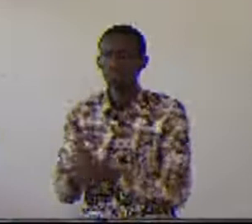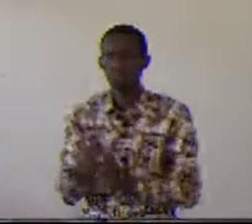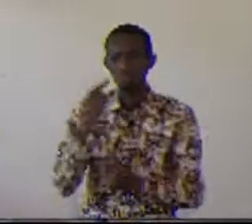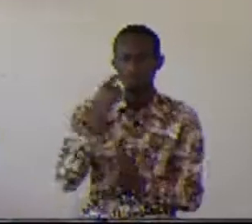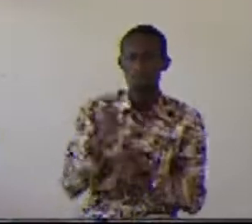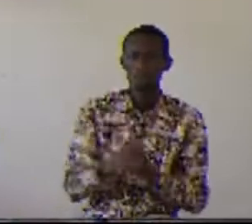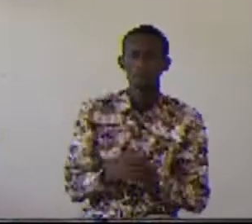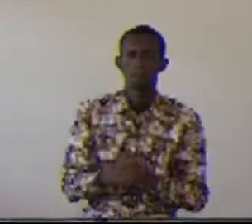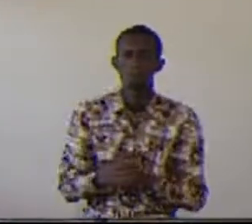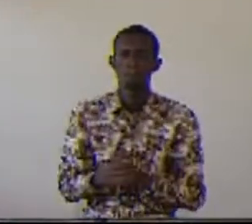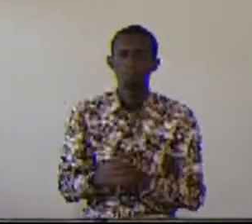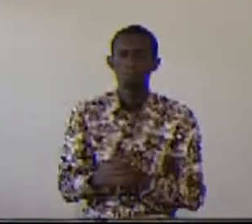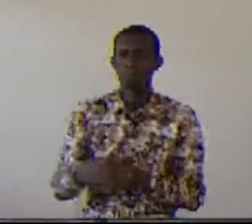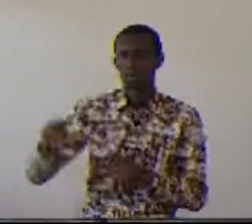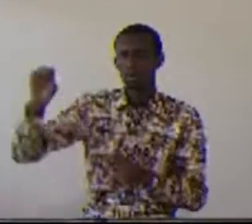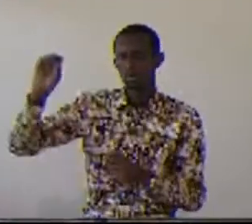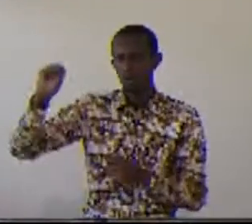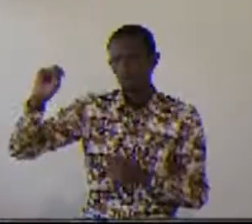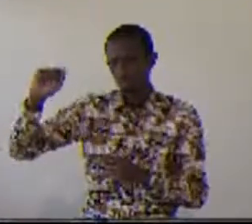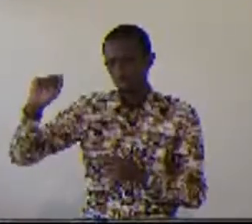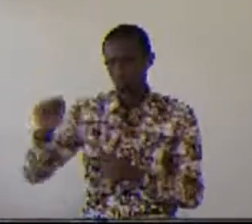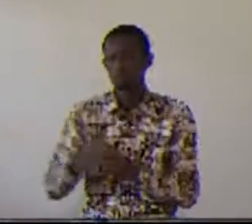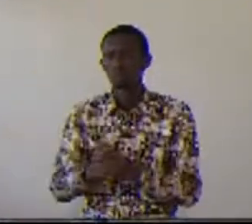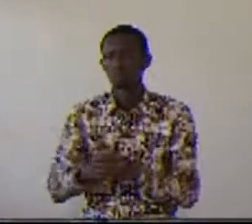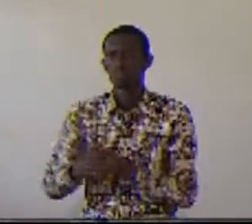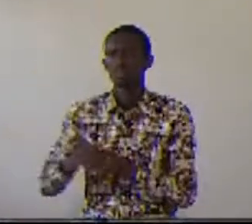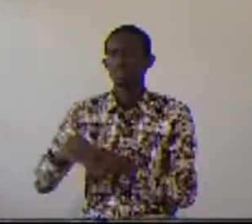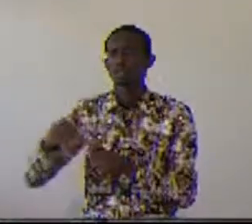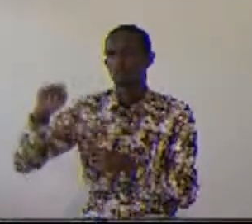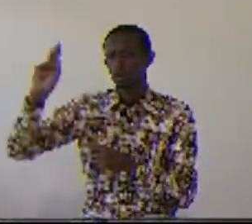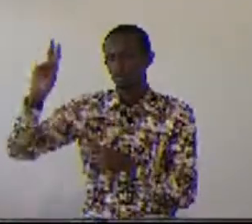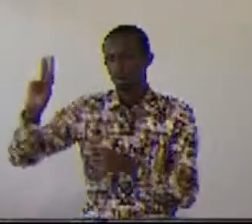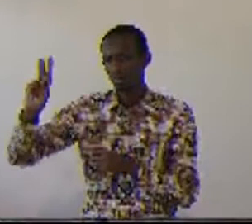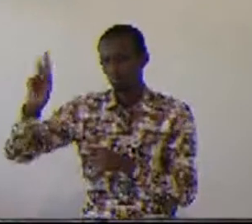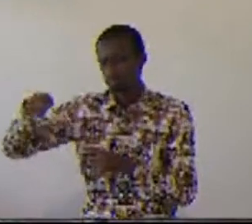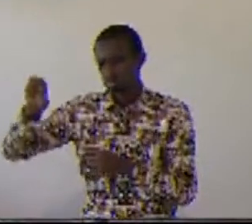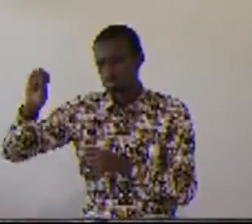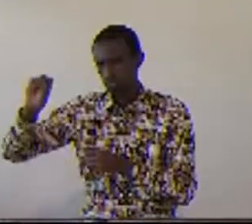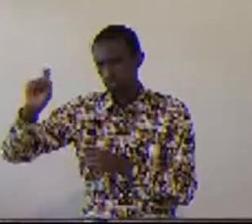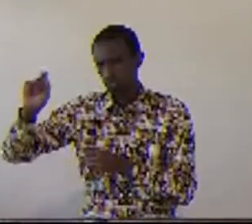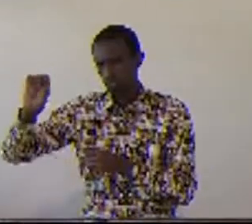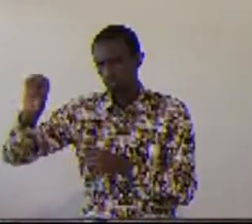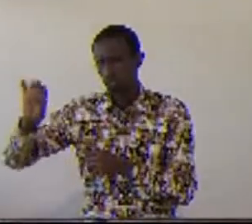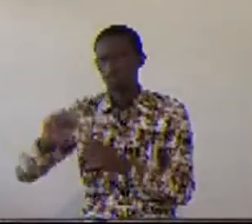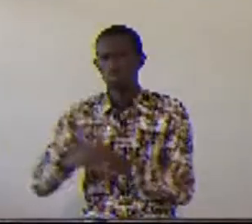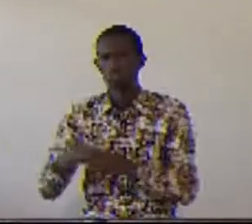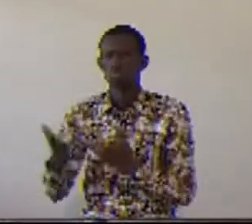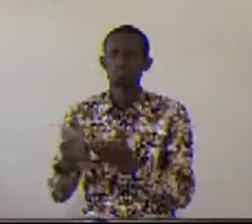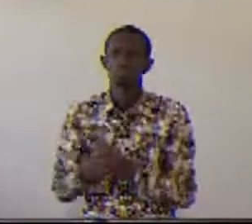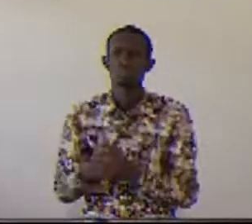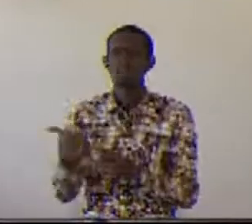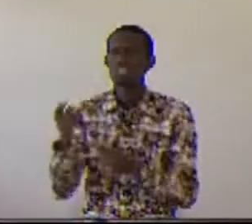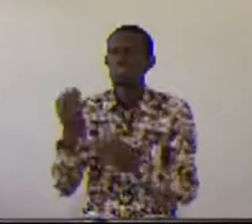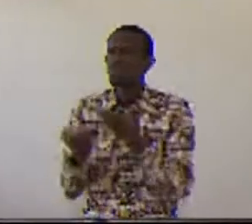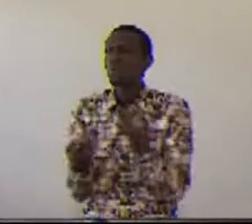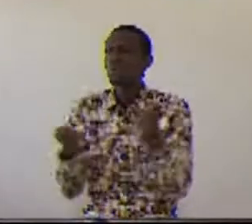here sodium, potassium, rubidium, and here we can start with lithium. What will happen? What do you